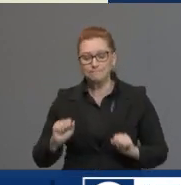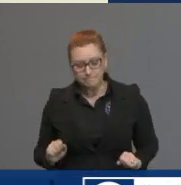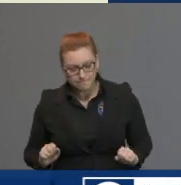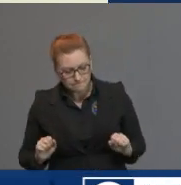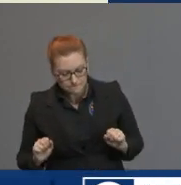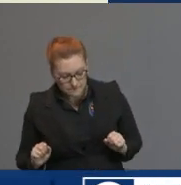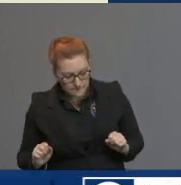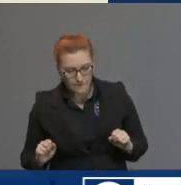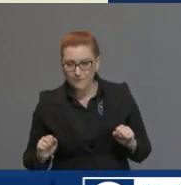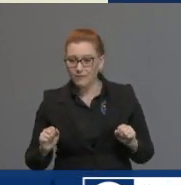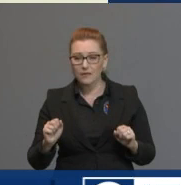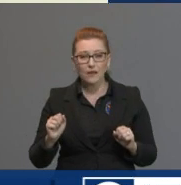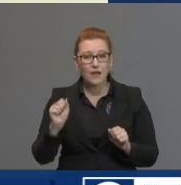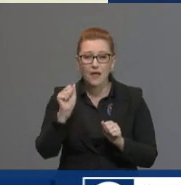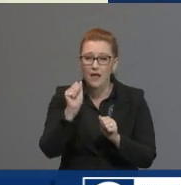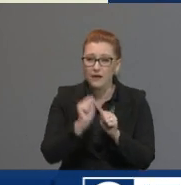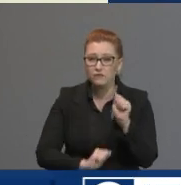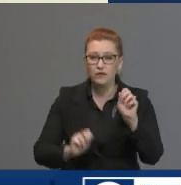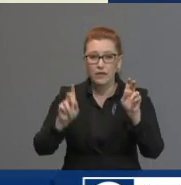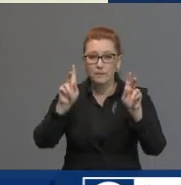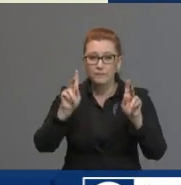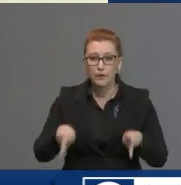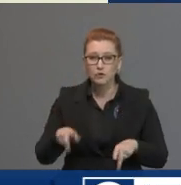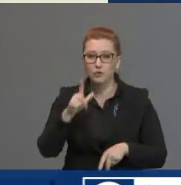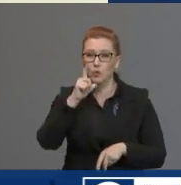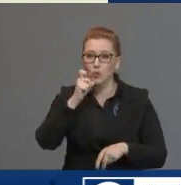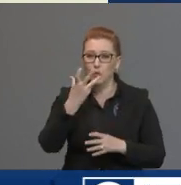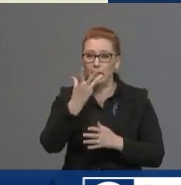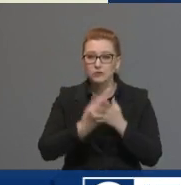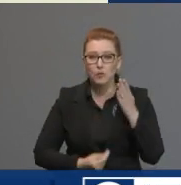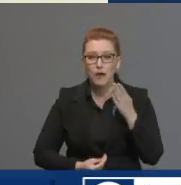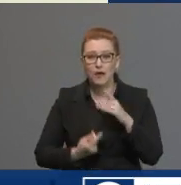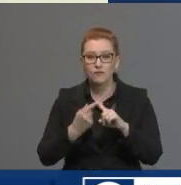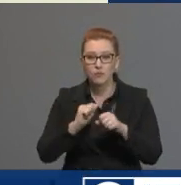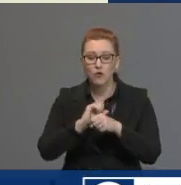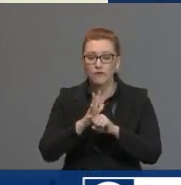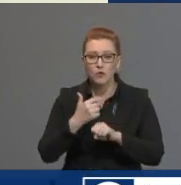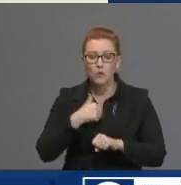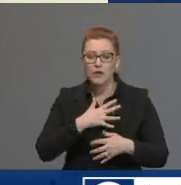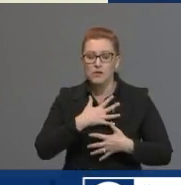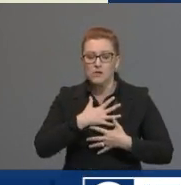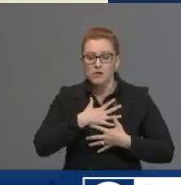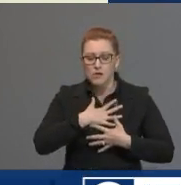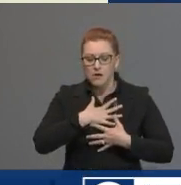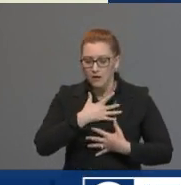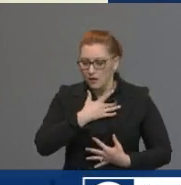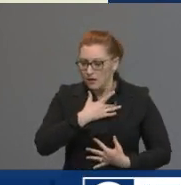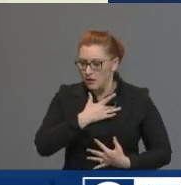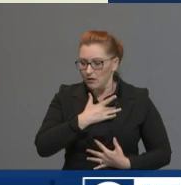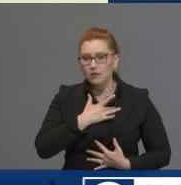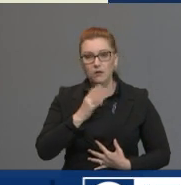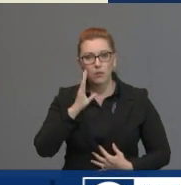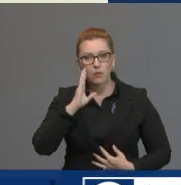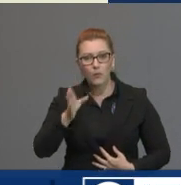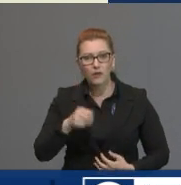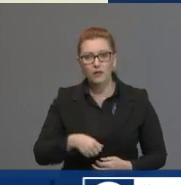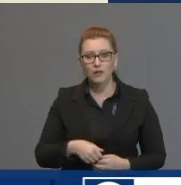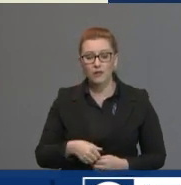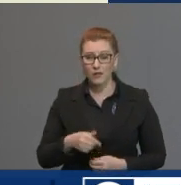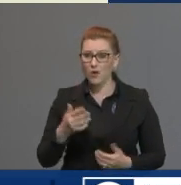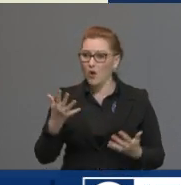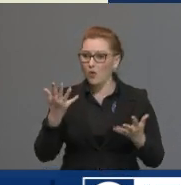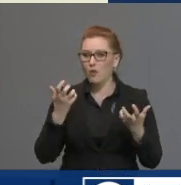we're going to mourn every death in this state. We're going to do everything we can do so that we don't